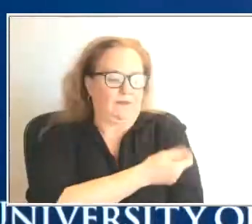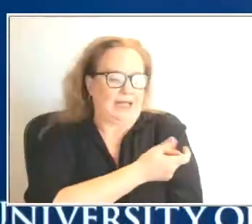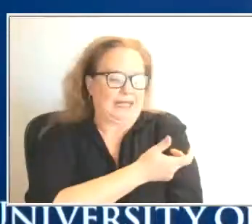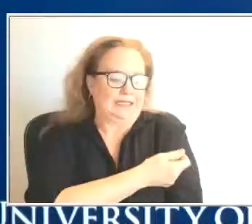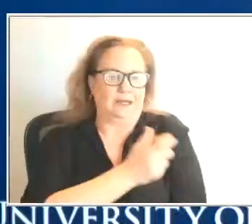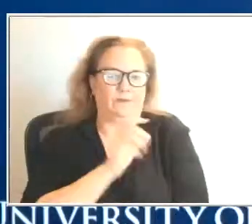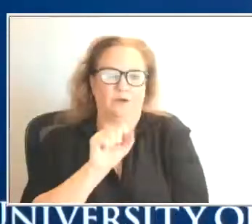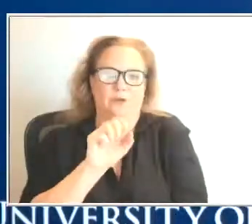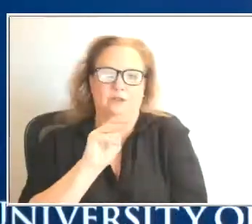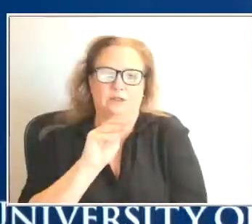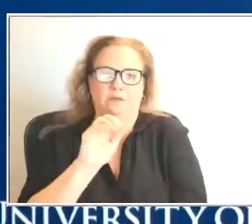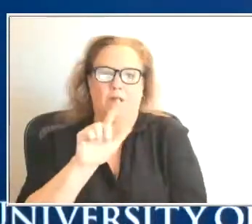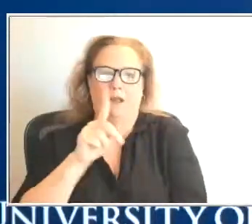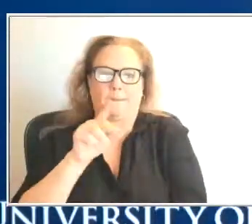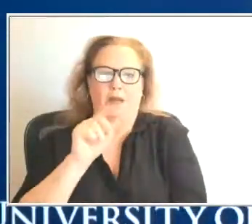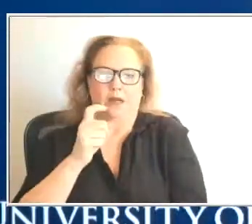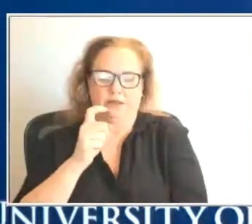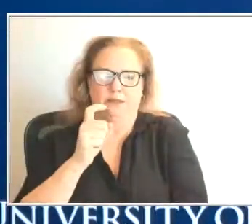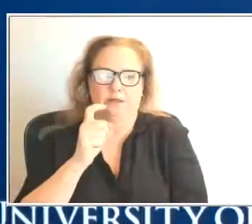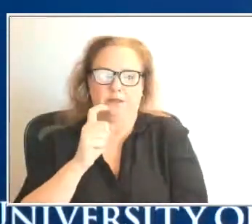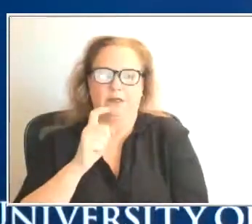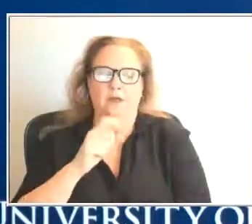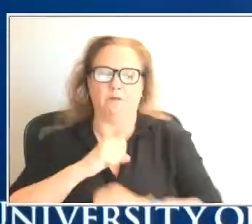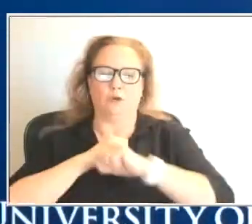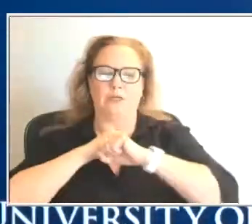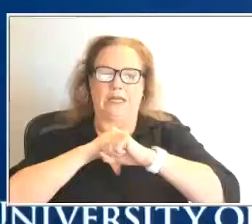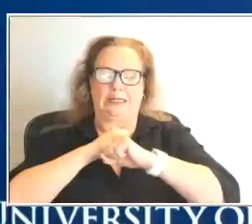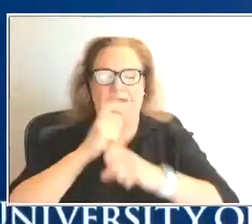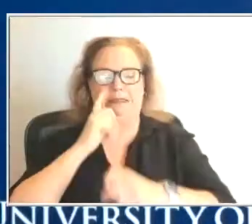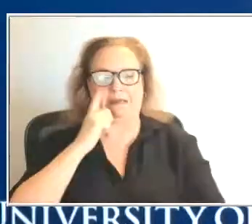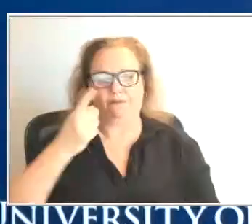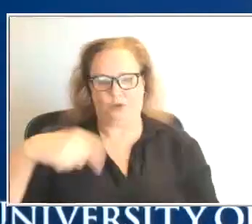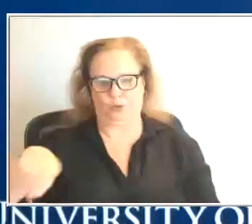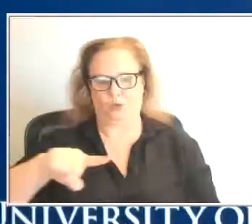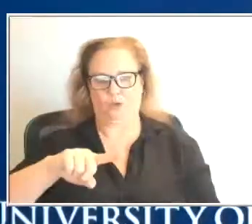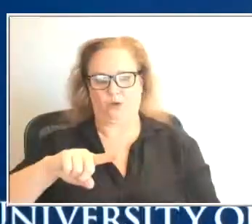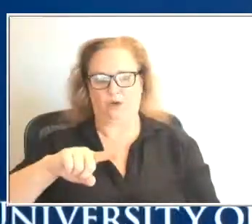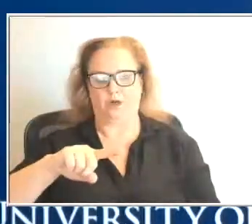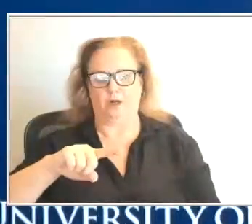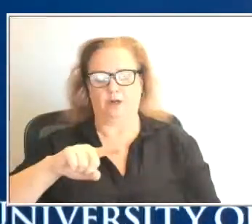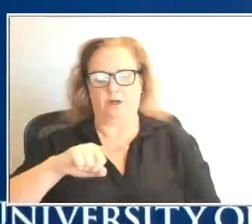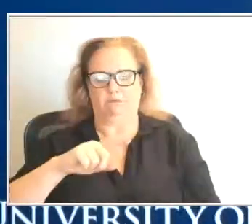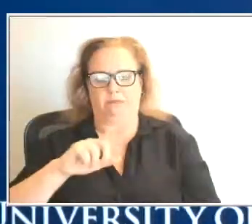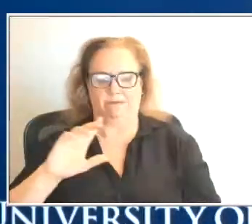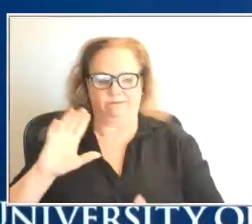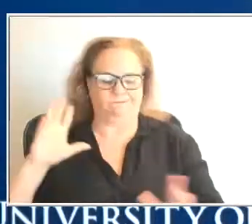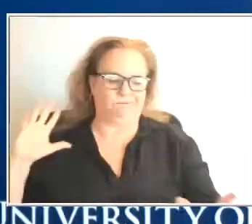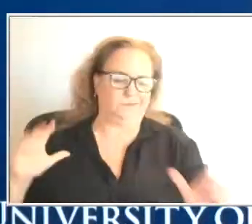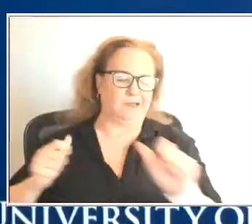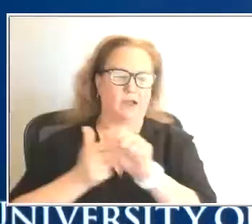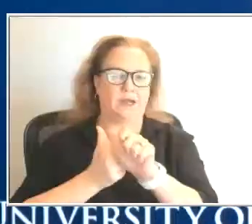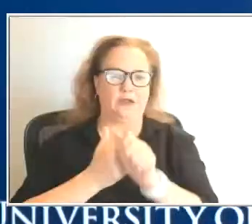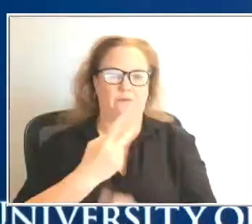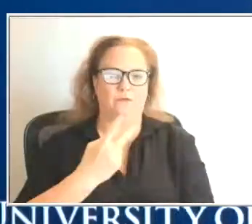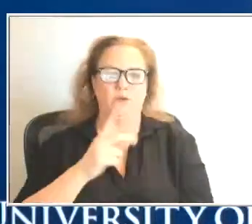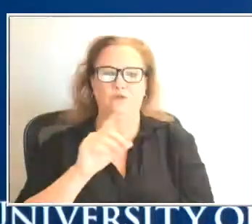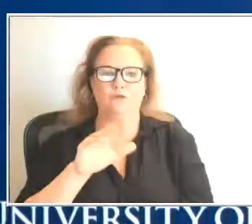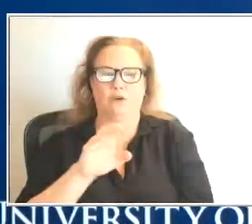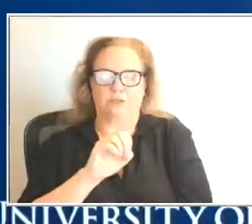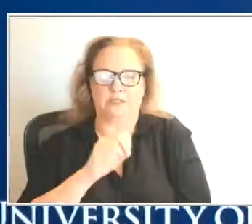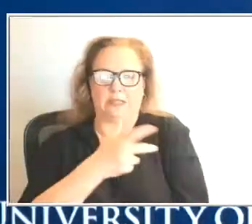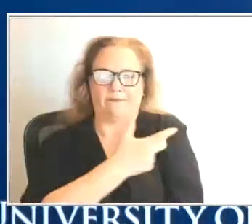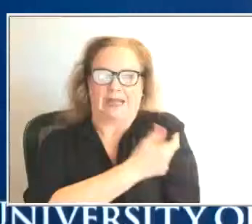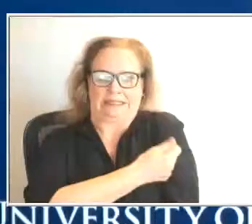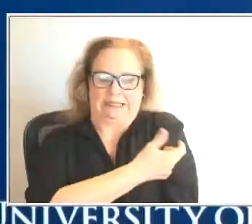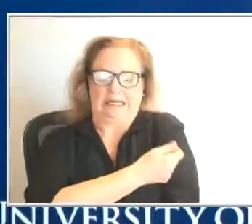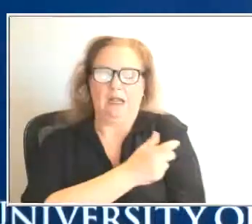smallpox does confer protection, especially if you are up to date and you have had 2 doses of the vaccine. Now, the